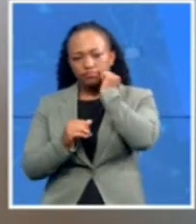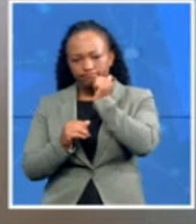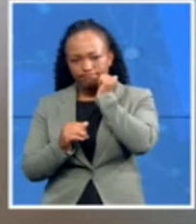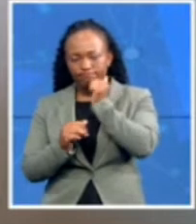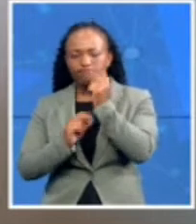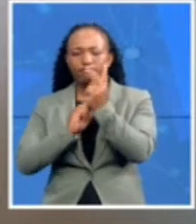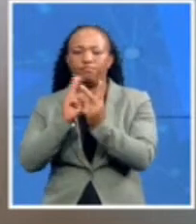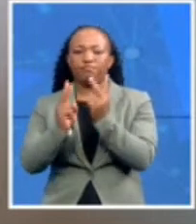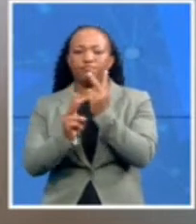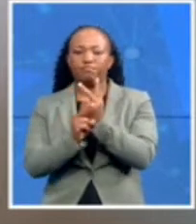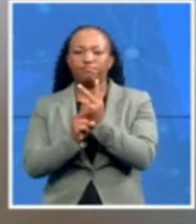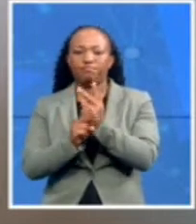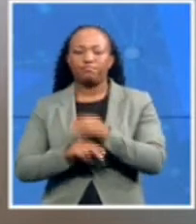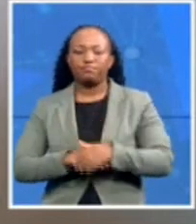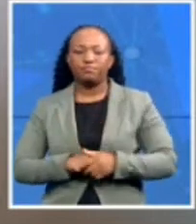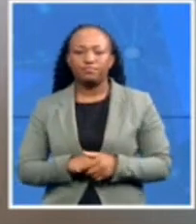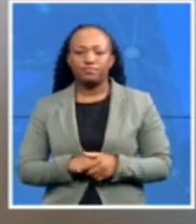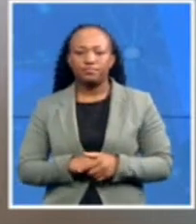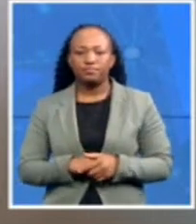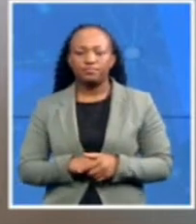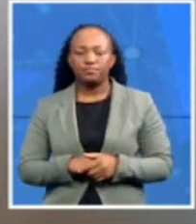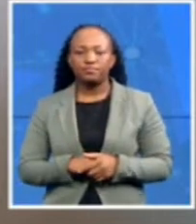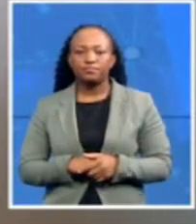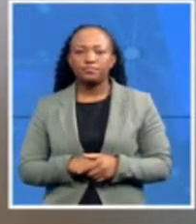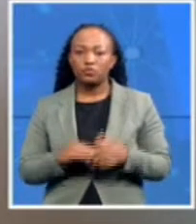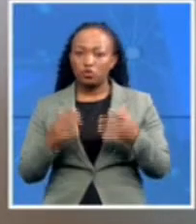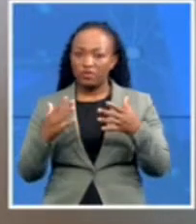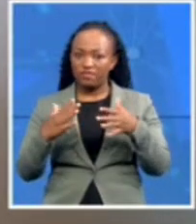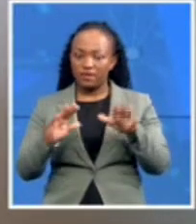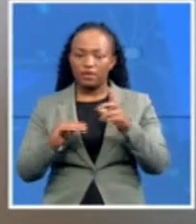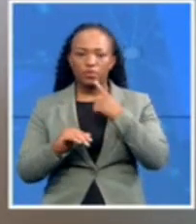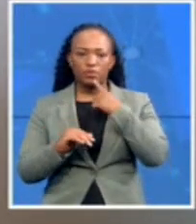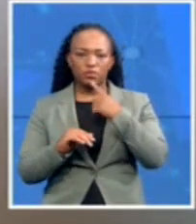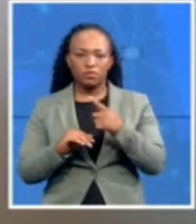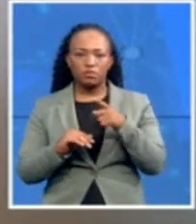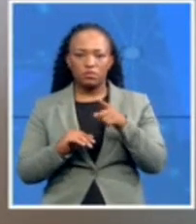With that said, I think we face two options